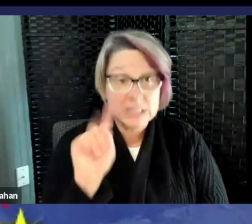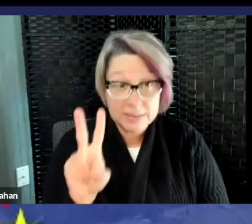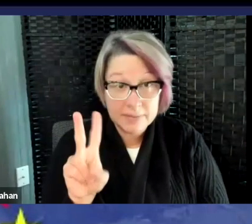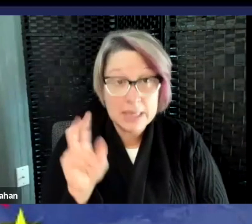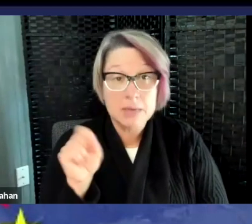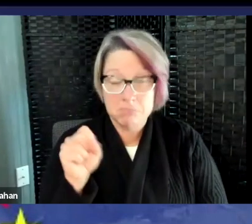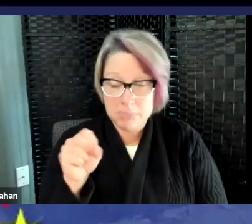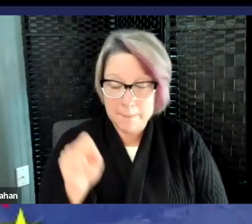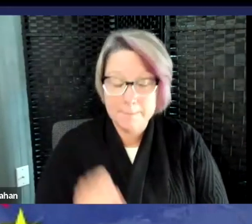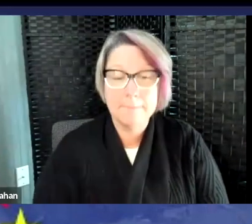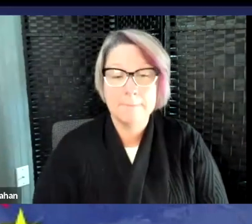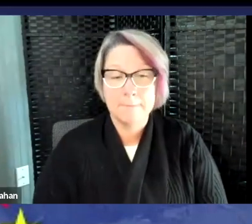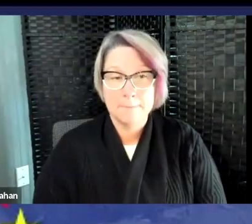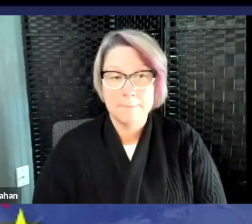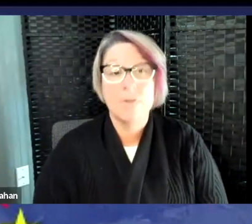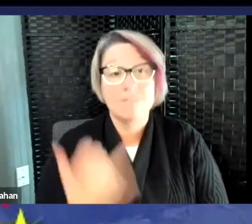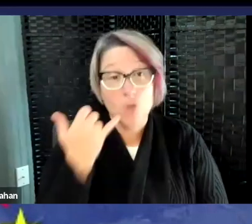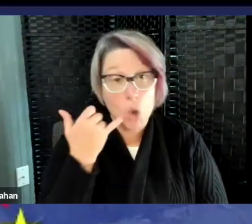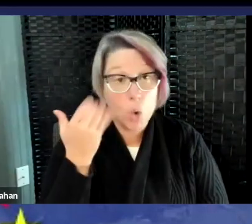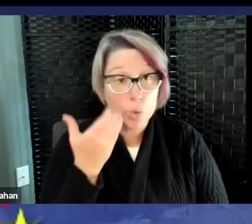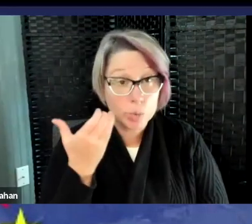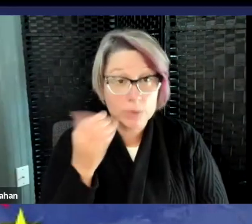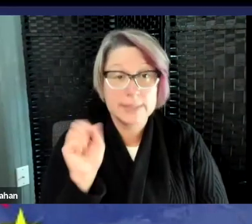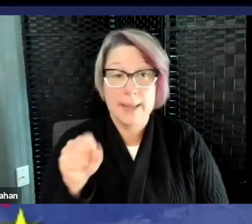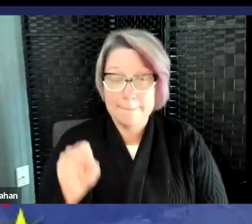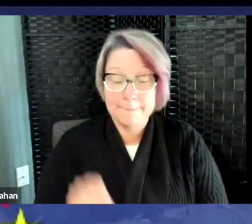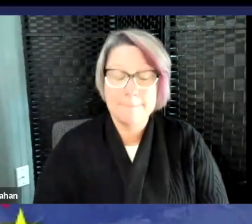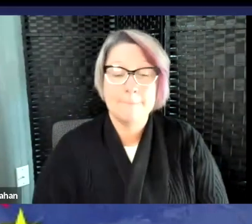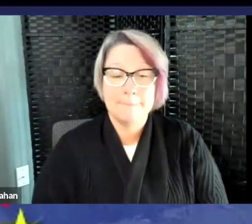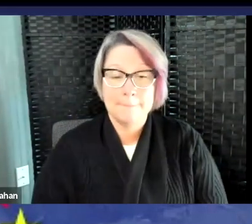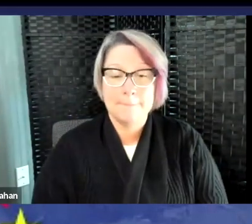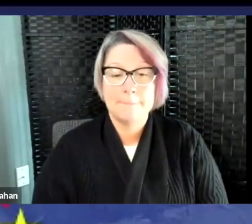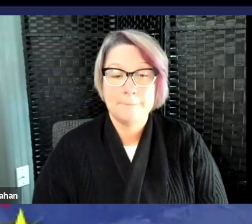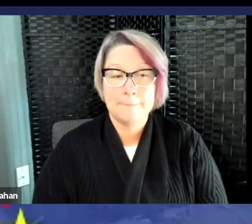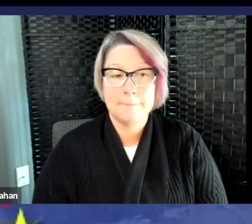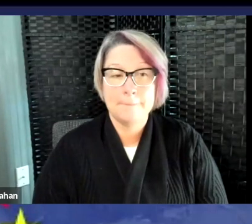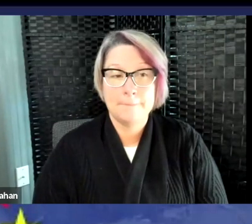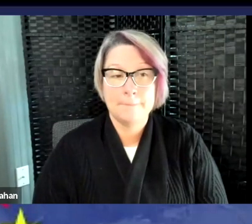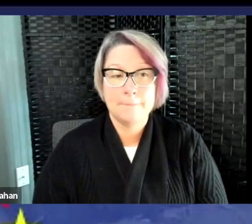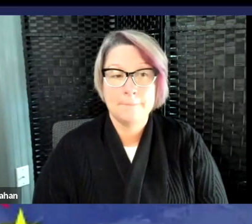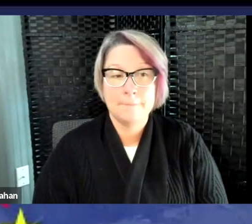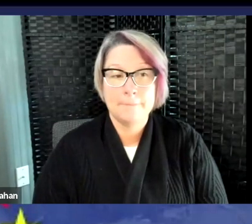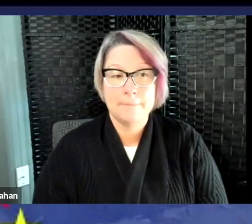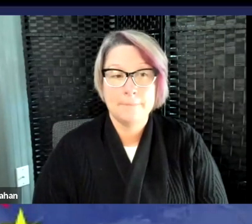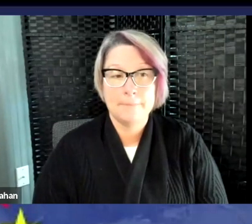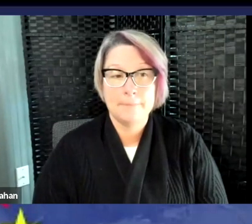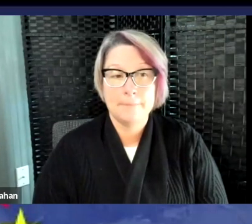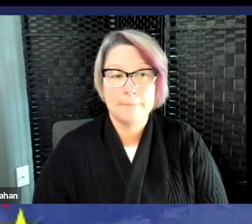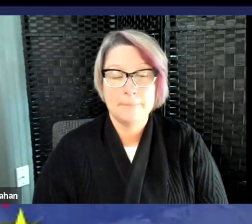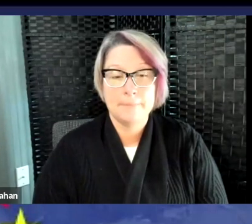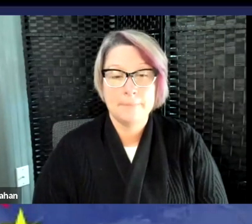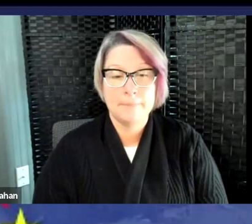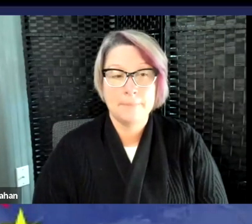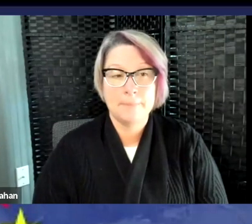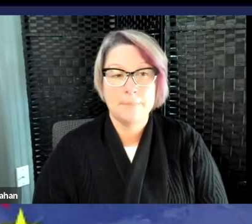Absolutely. Phones. Yes. Victoria. Absolutely. Let's see what else. You guys are so quick to the chat. I love it. Okay,